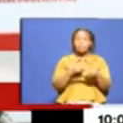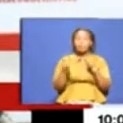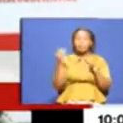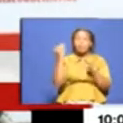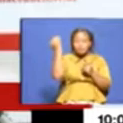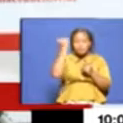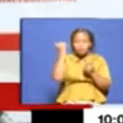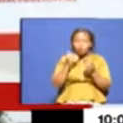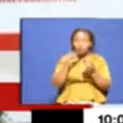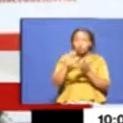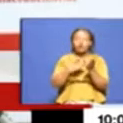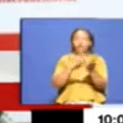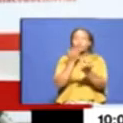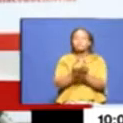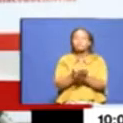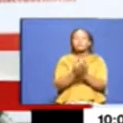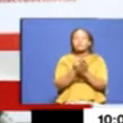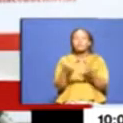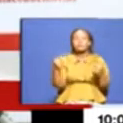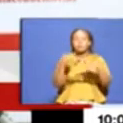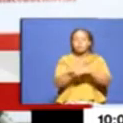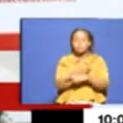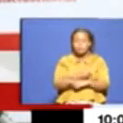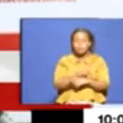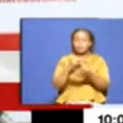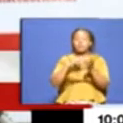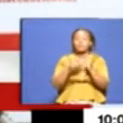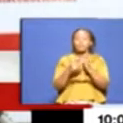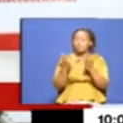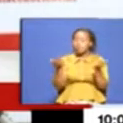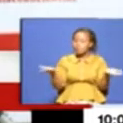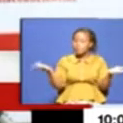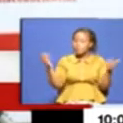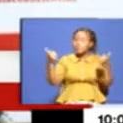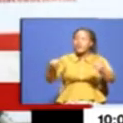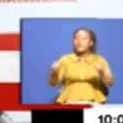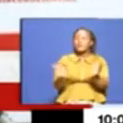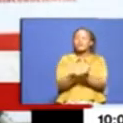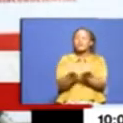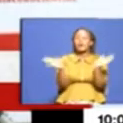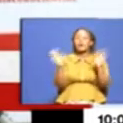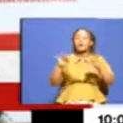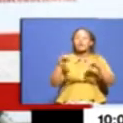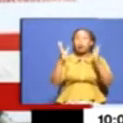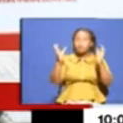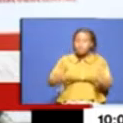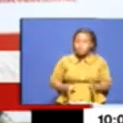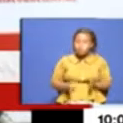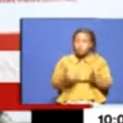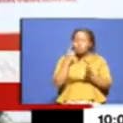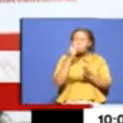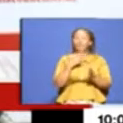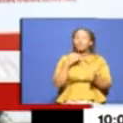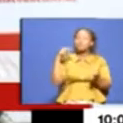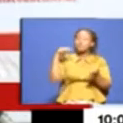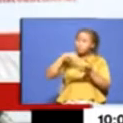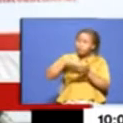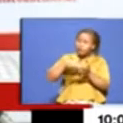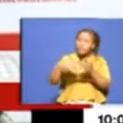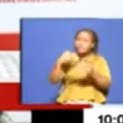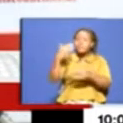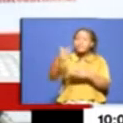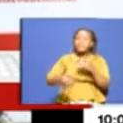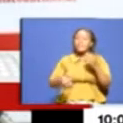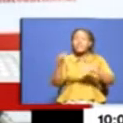judgment, meaning that public officers who wish to contest in the upcoming general election must